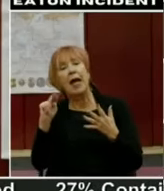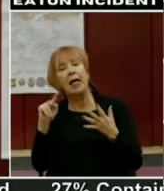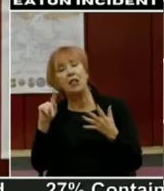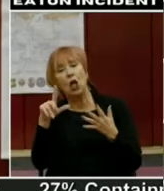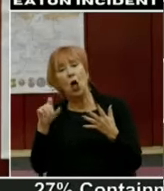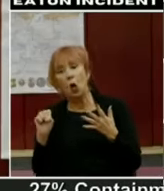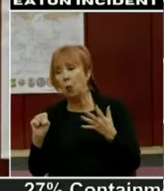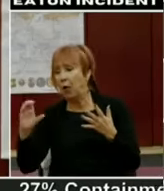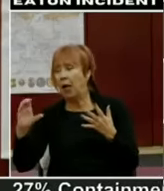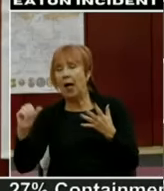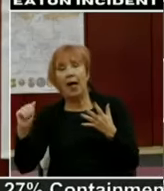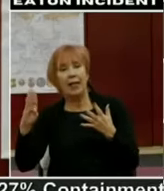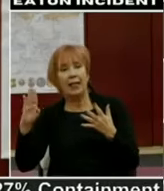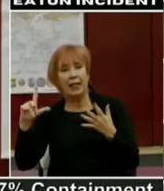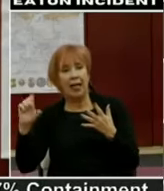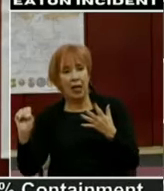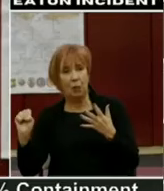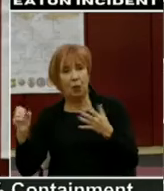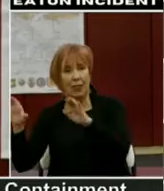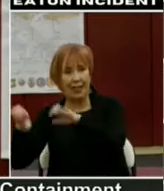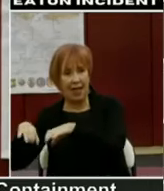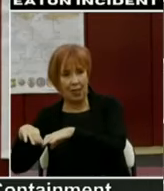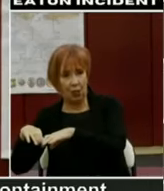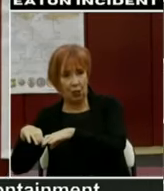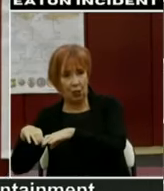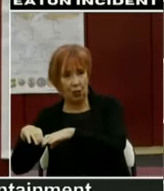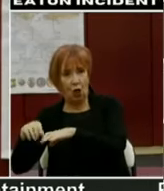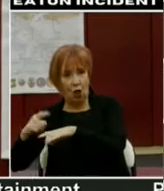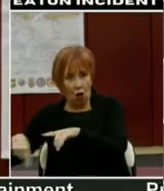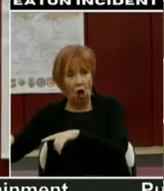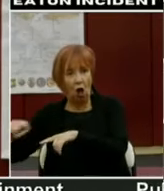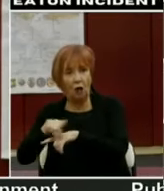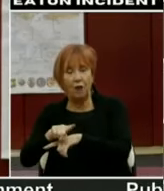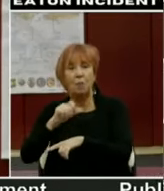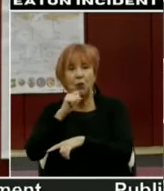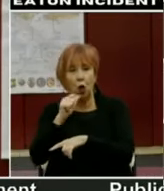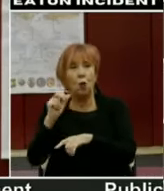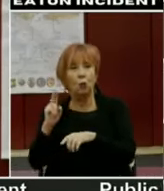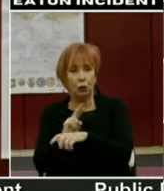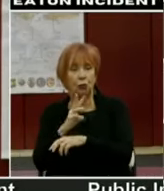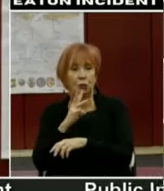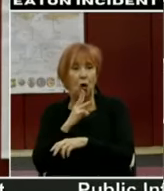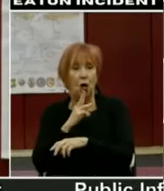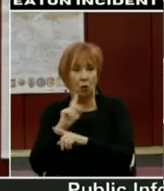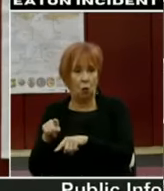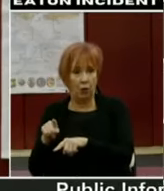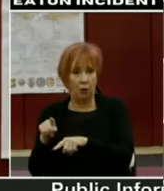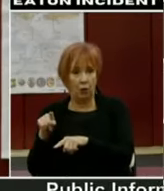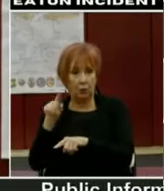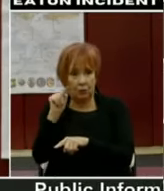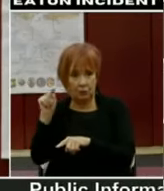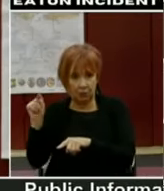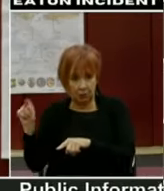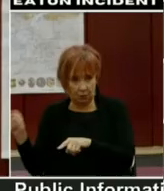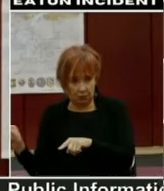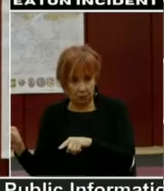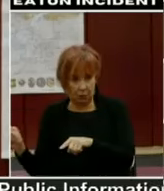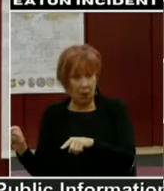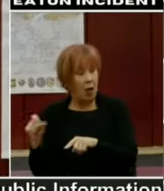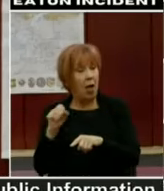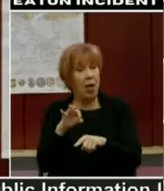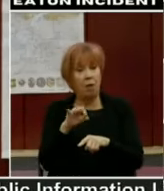Waterworks System, are all under a don't use water order. For more information about whether or not your water is